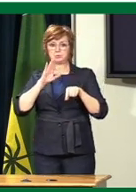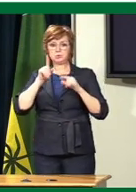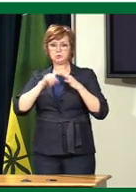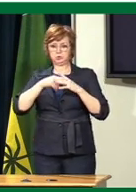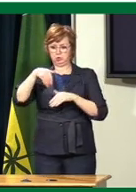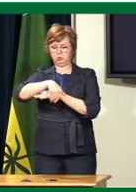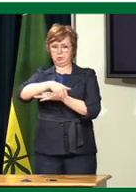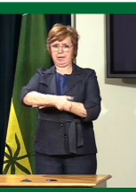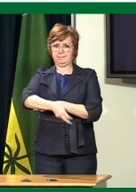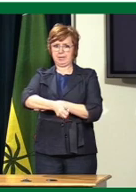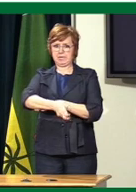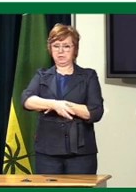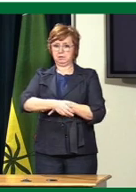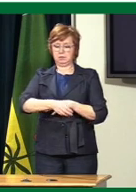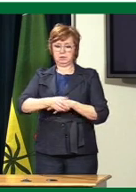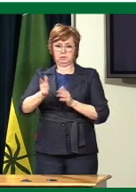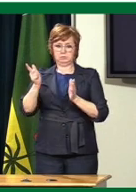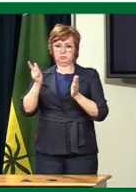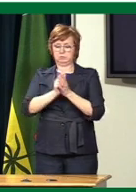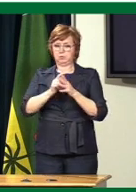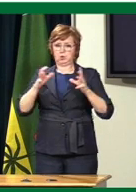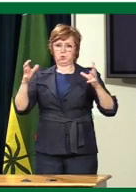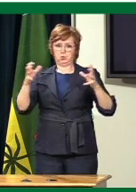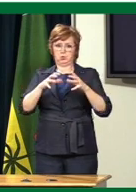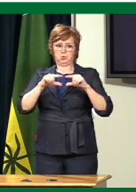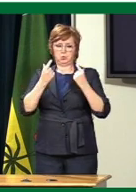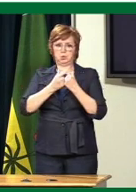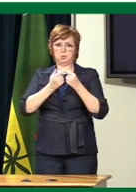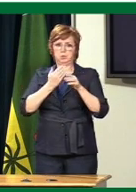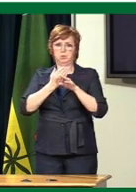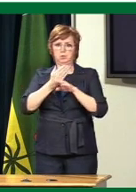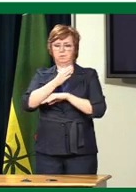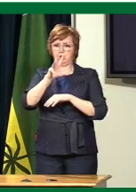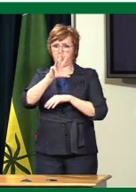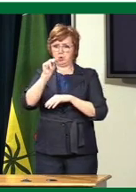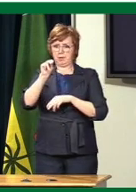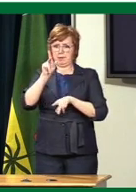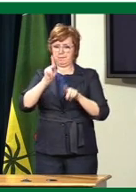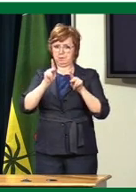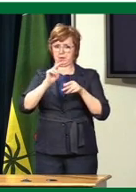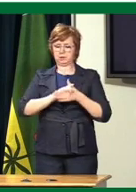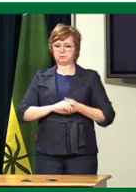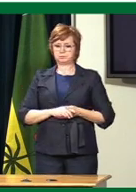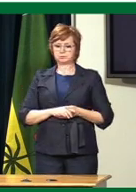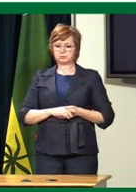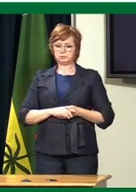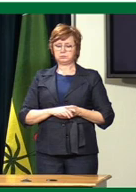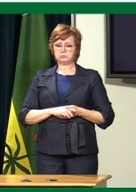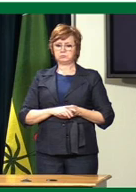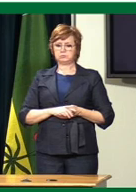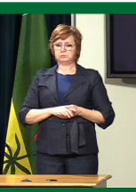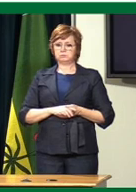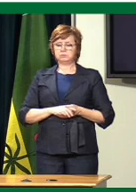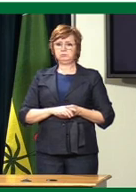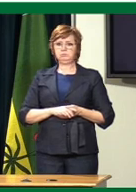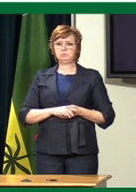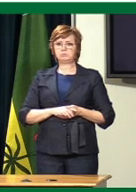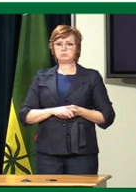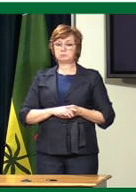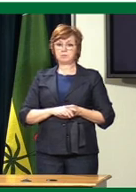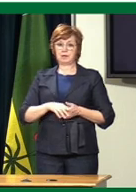tonight, where you cannot have any gathering of more than 30, and even in that,